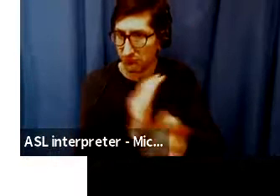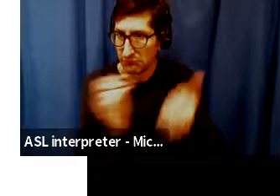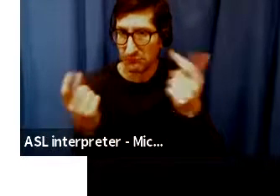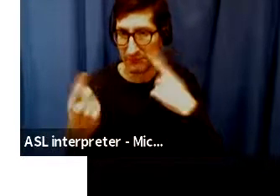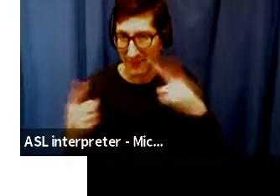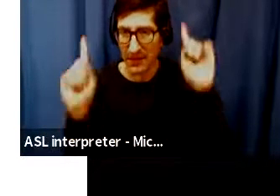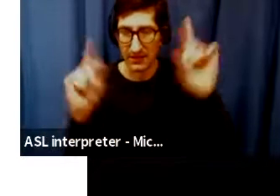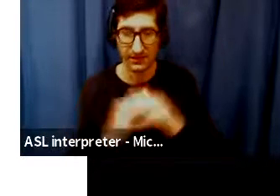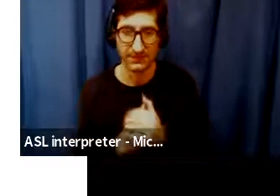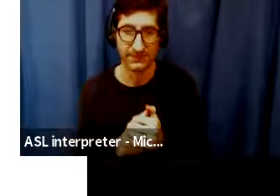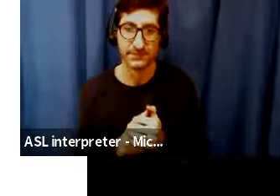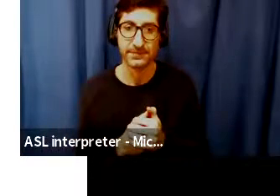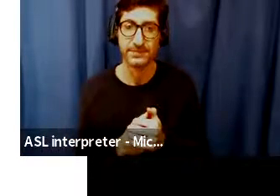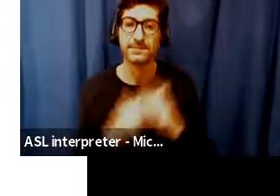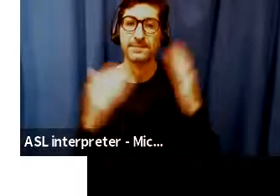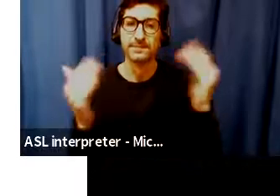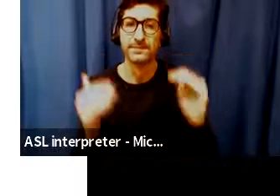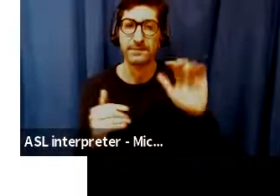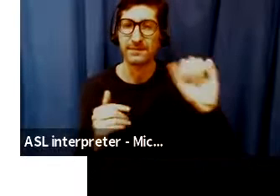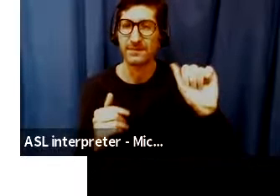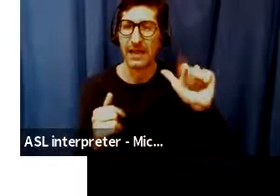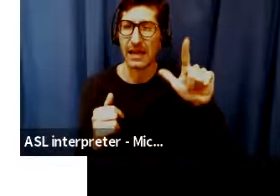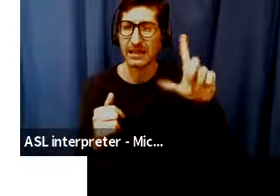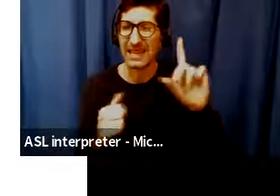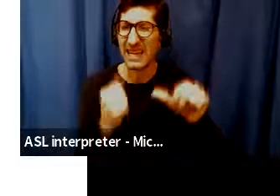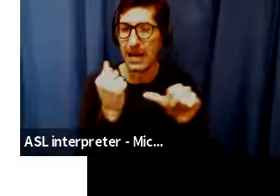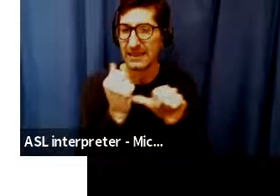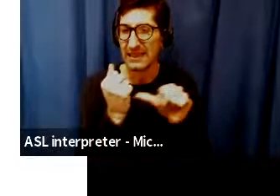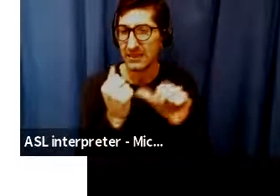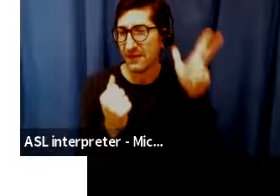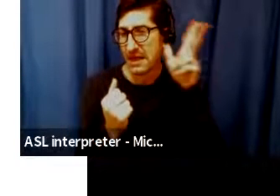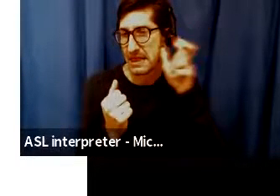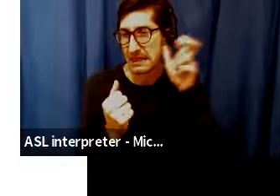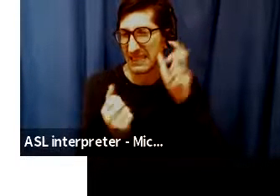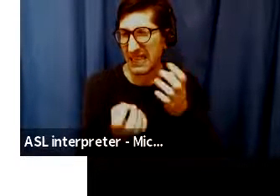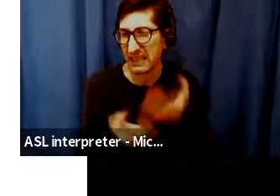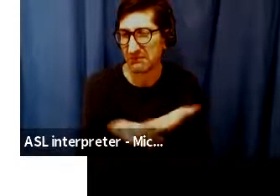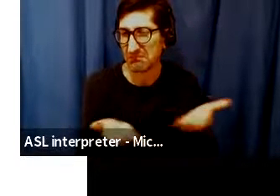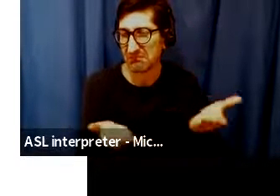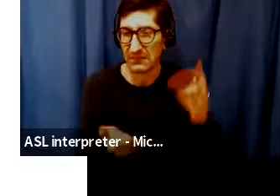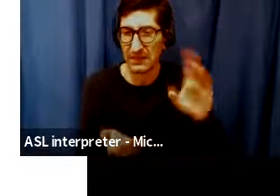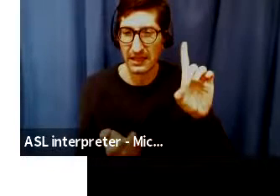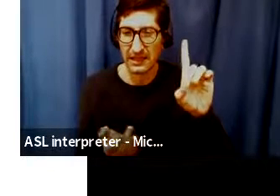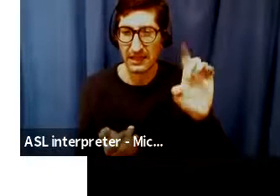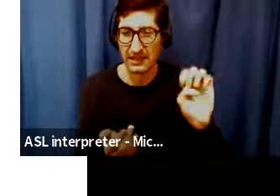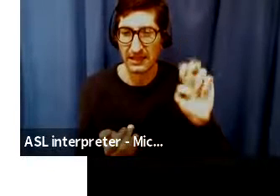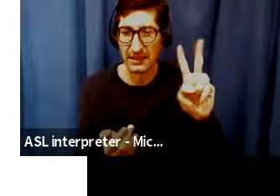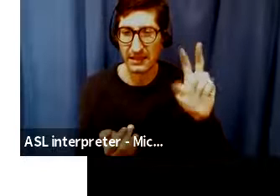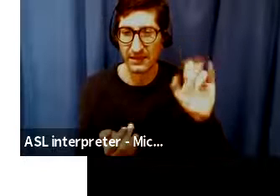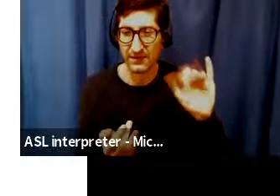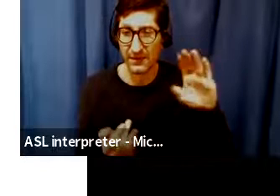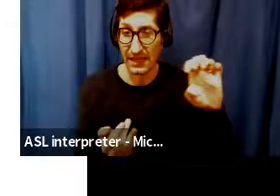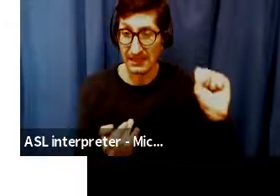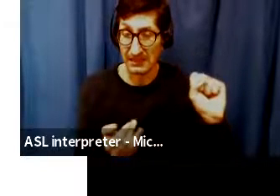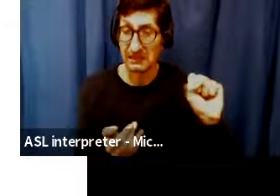Assistive listening devices may work for someone who has lost some of their hearing, and so there are